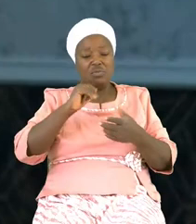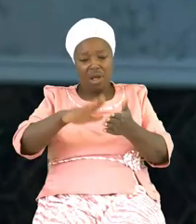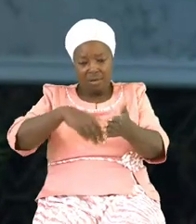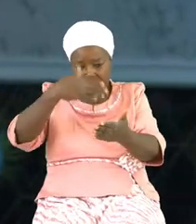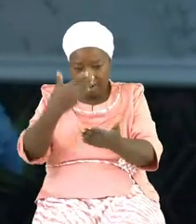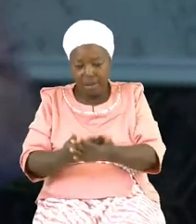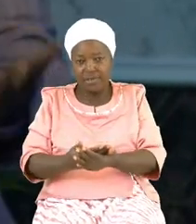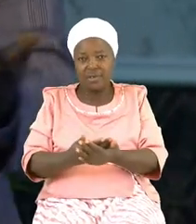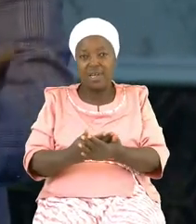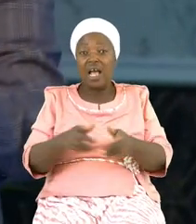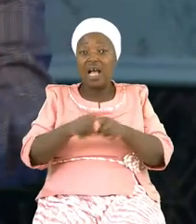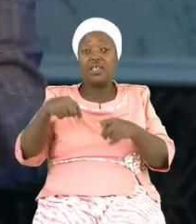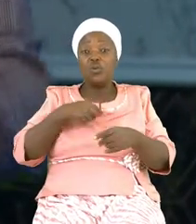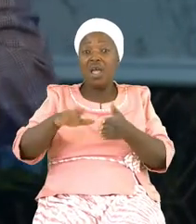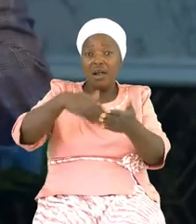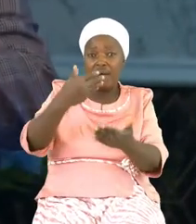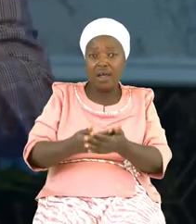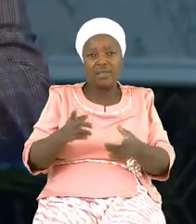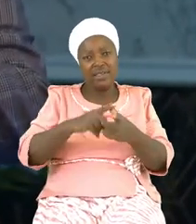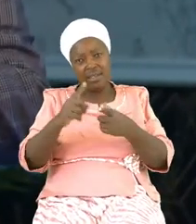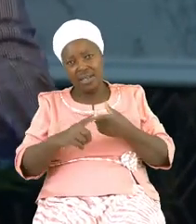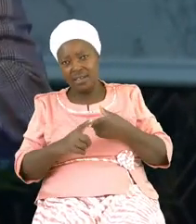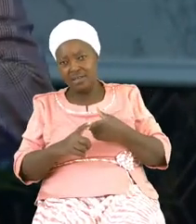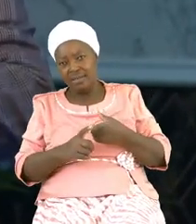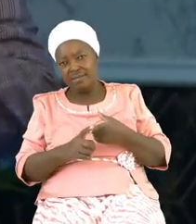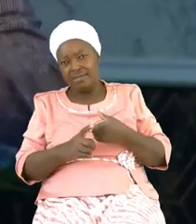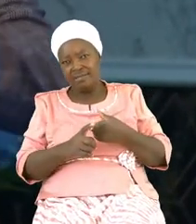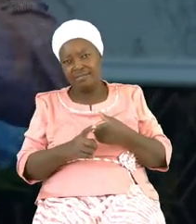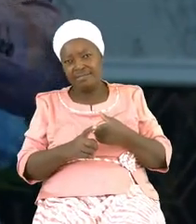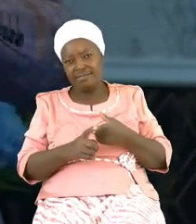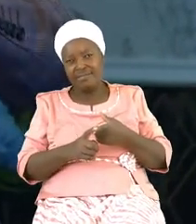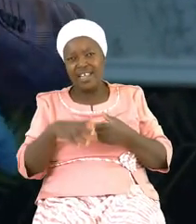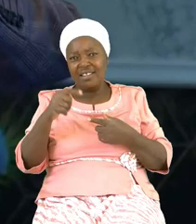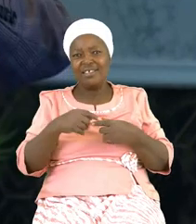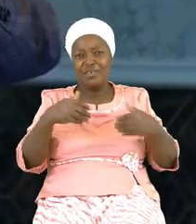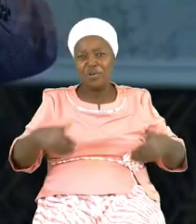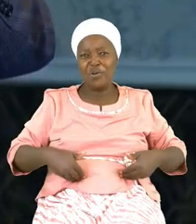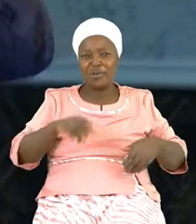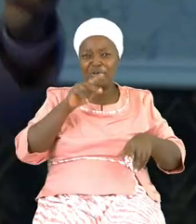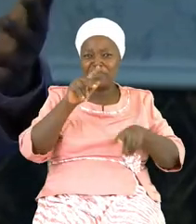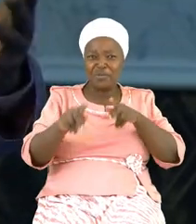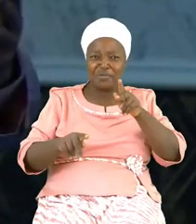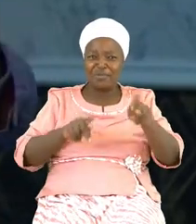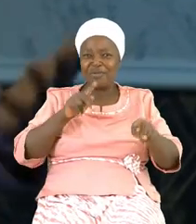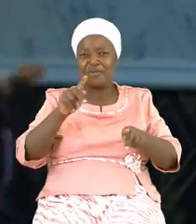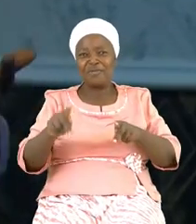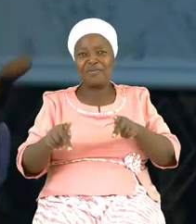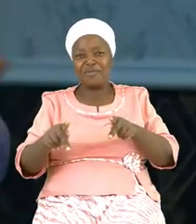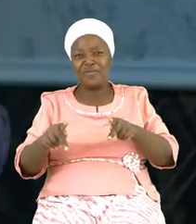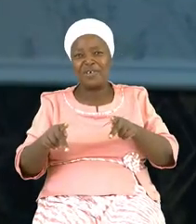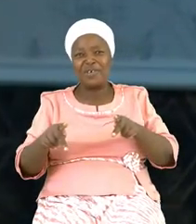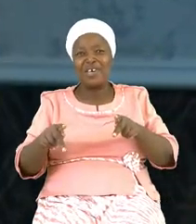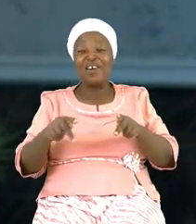arrived, then the young people and coppers,